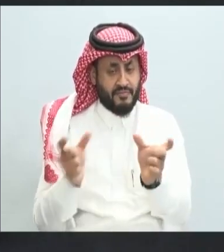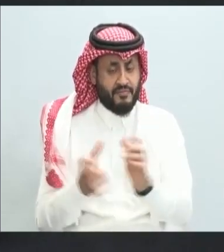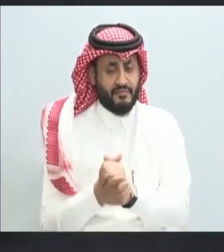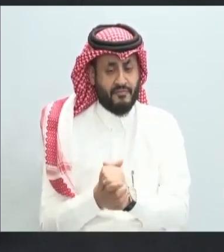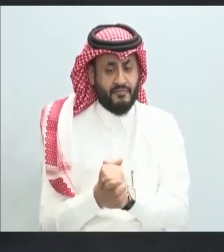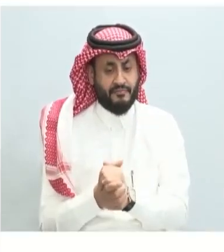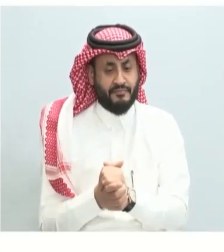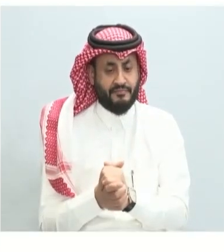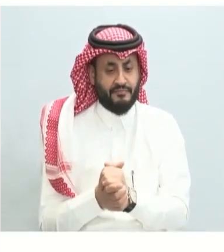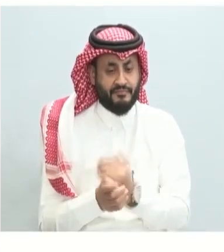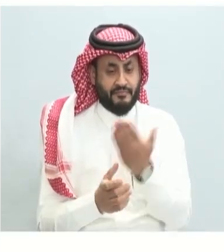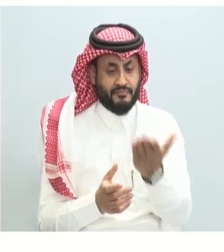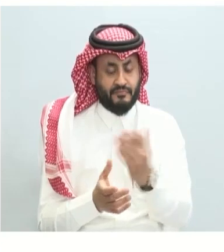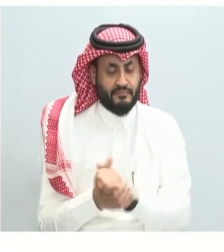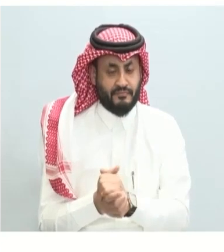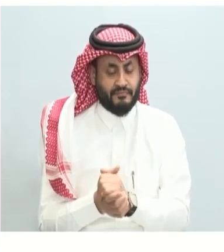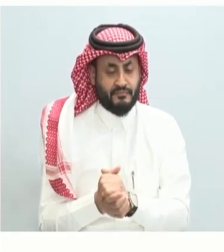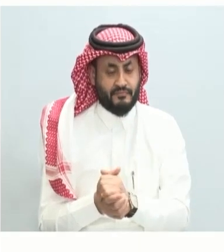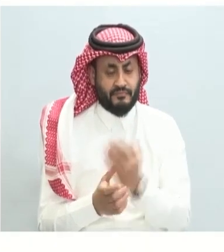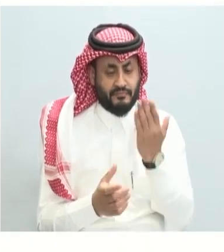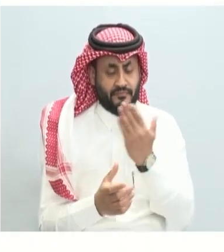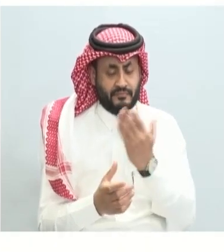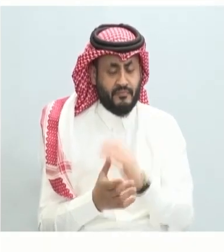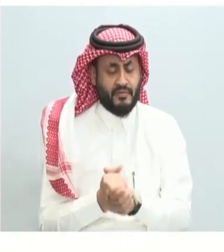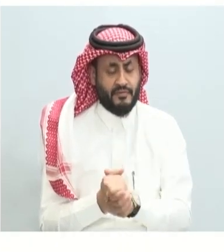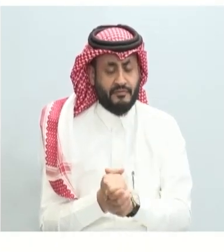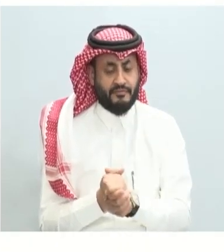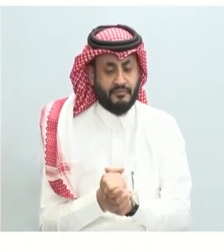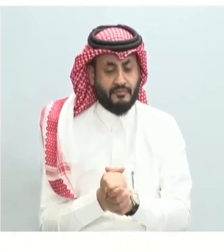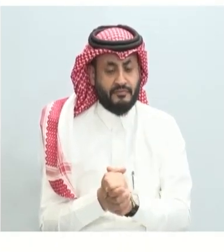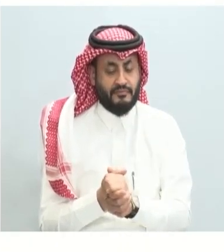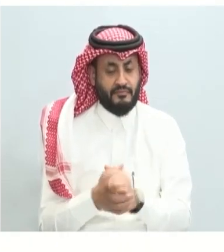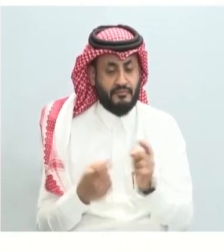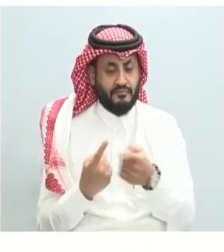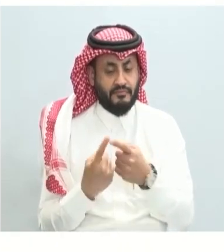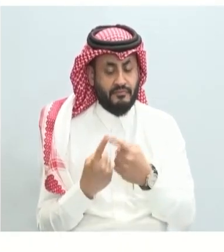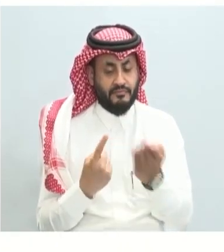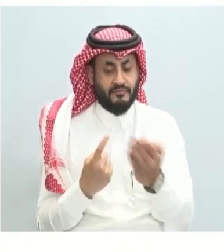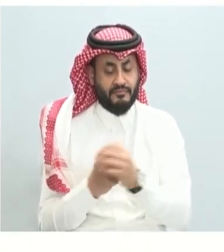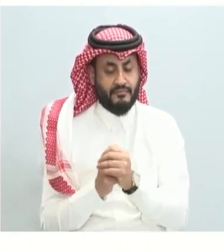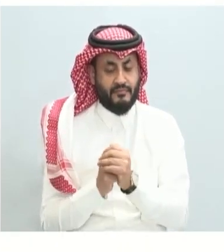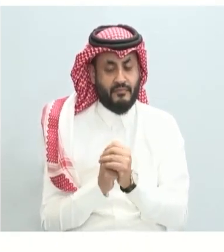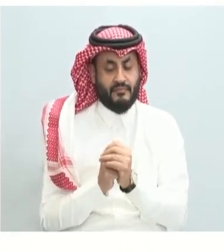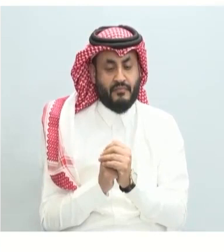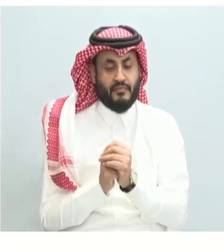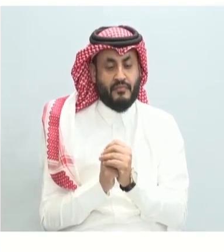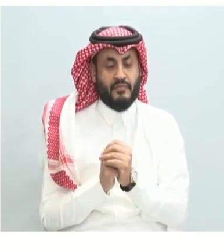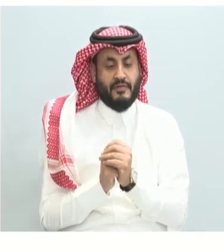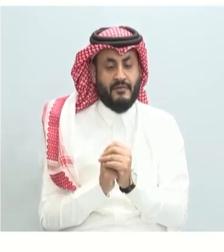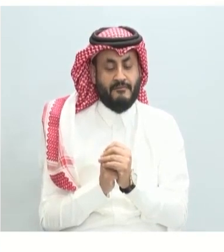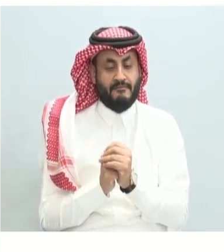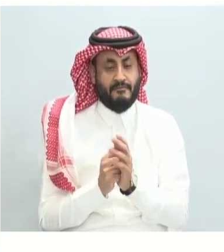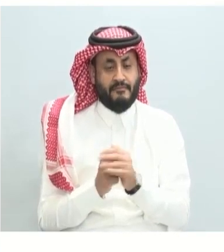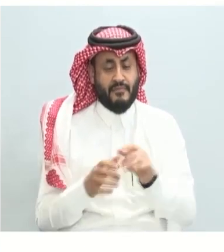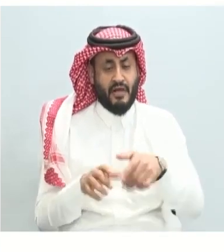following sentences. So let's remind ourselves with the first sentence, which is,